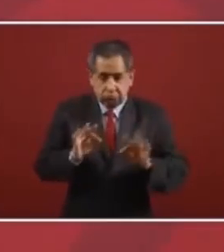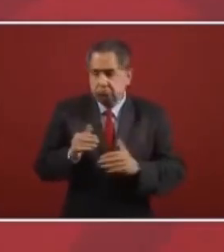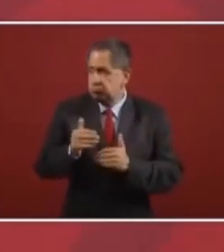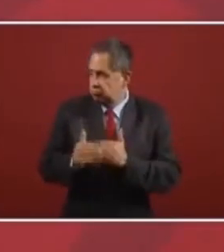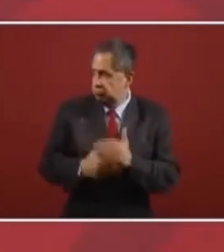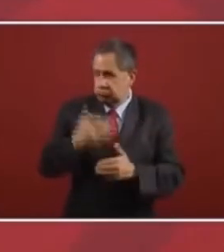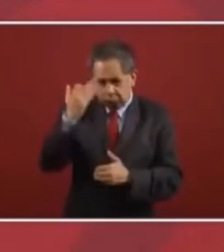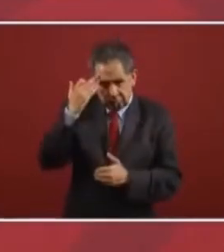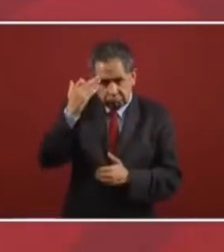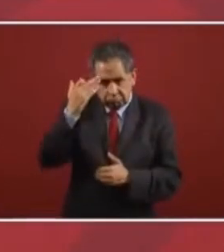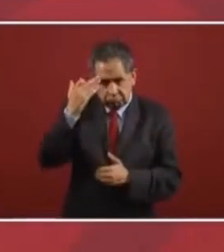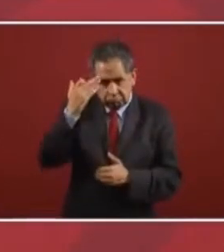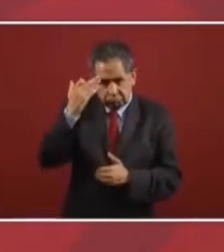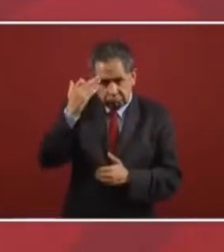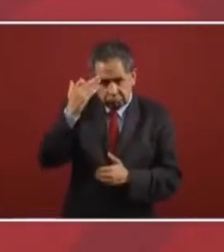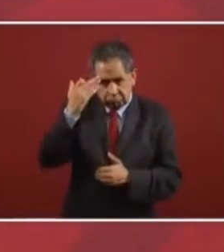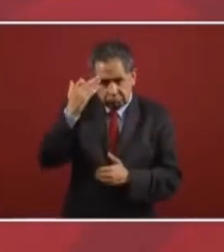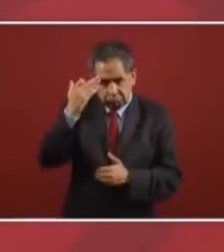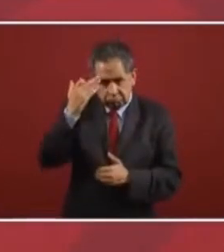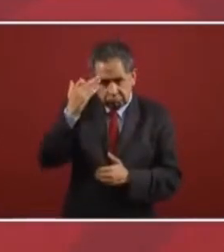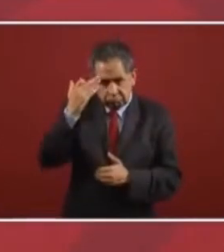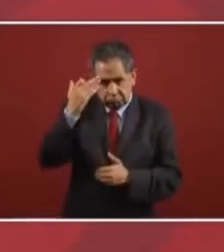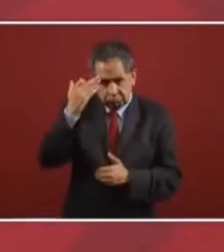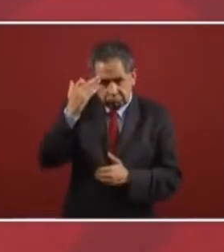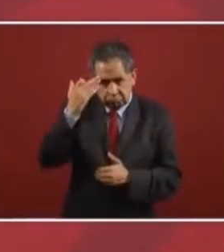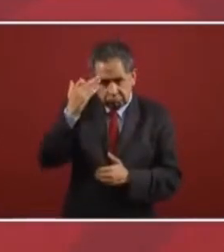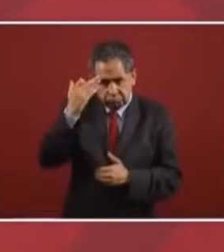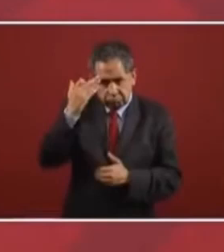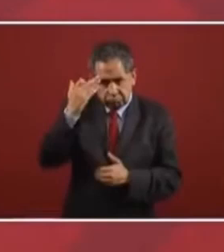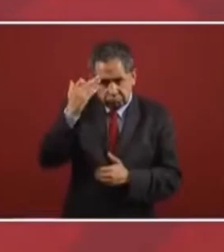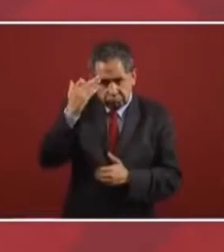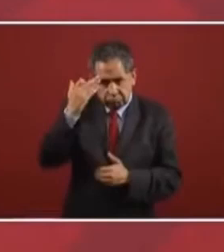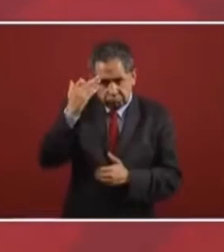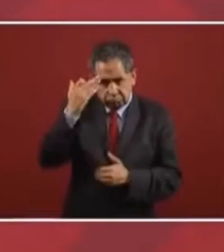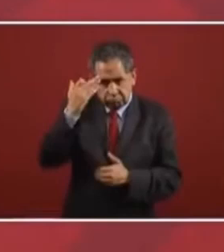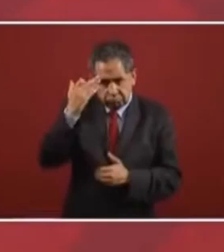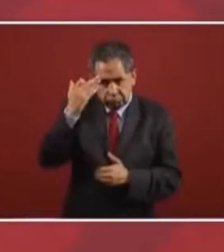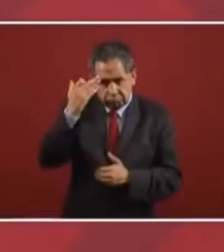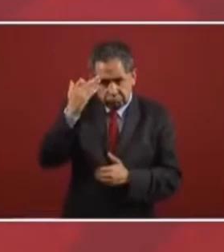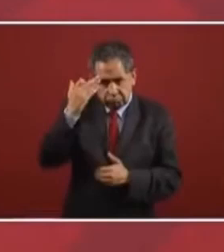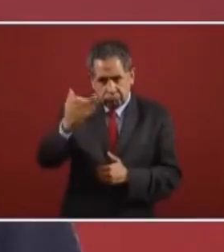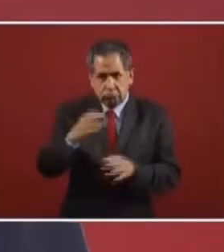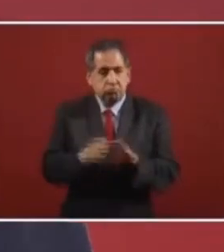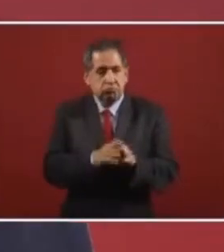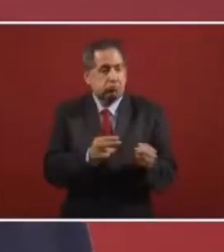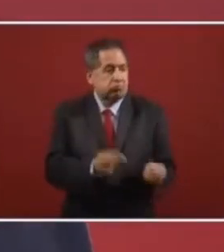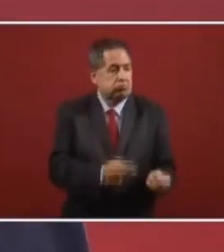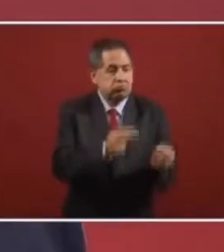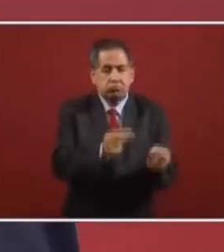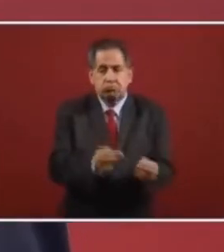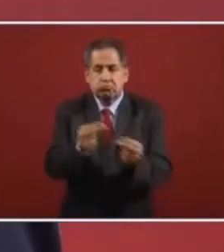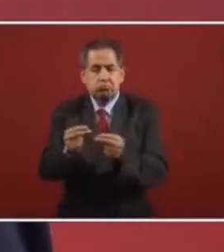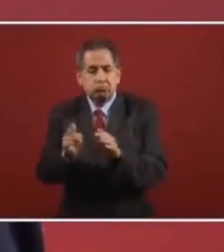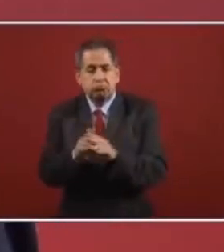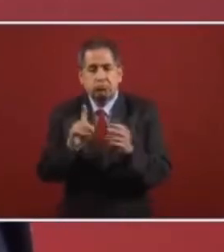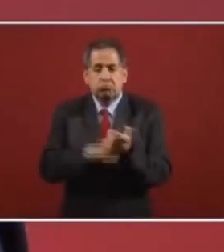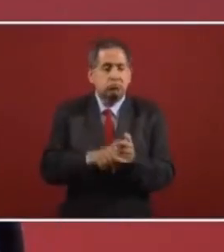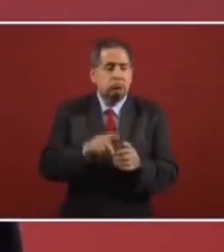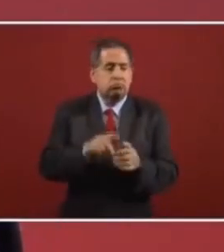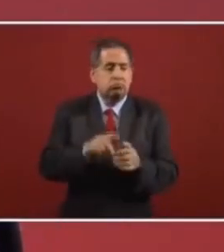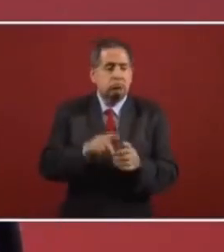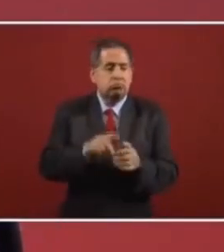cómo hacer negocios. uh, to do jobs, businesses, Sin